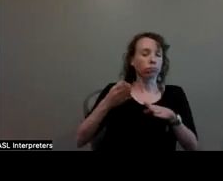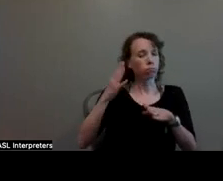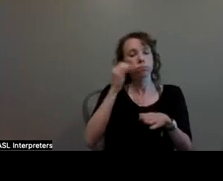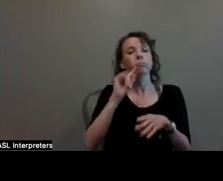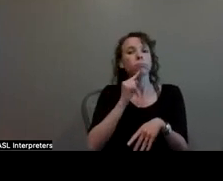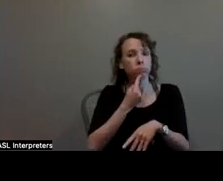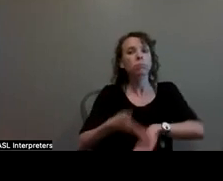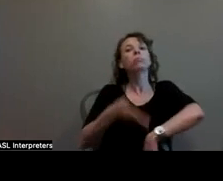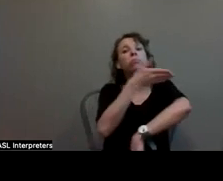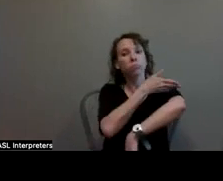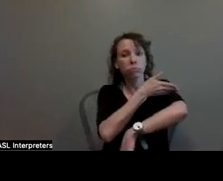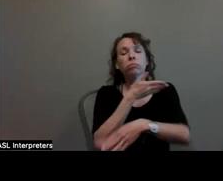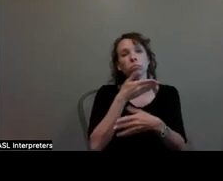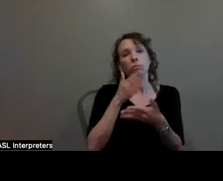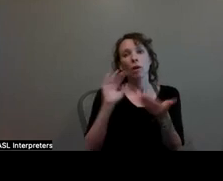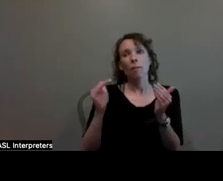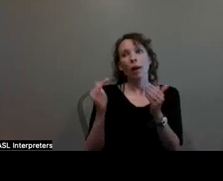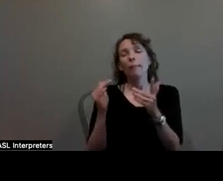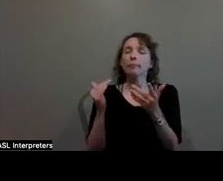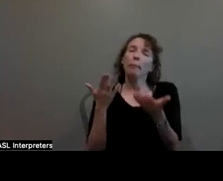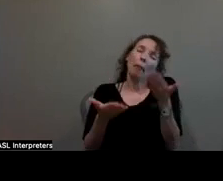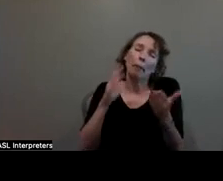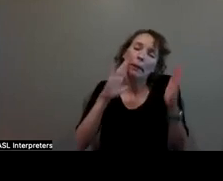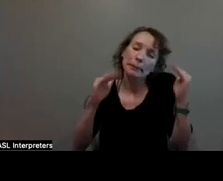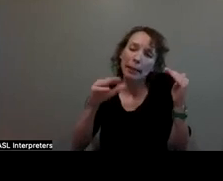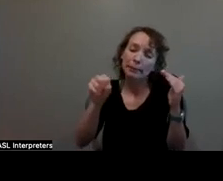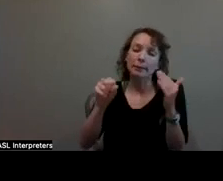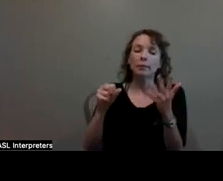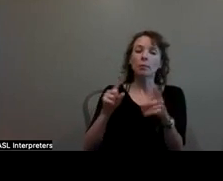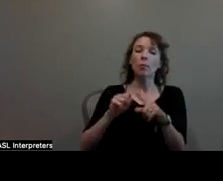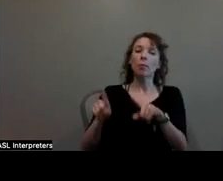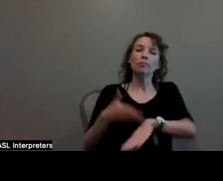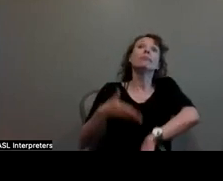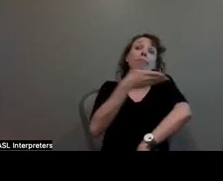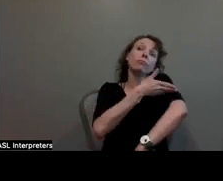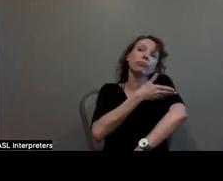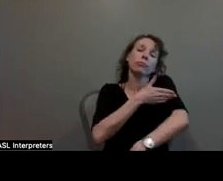potentially expected, but good to test, I guess, over random guessing.